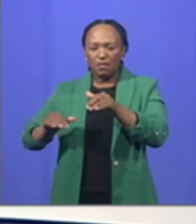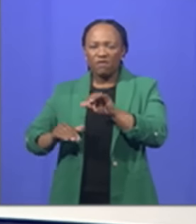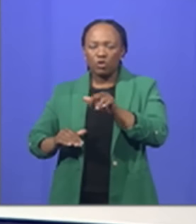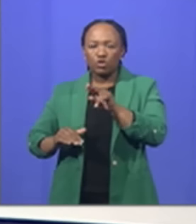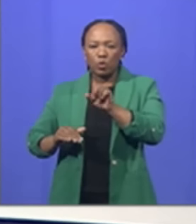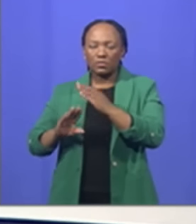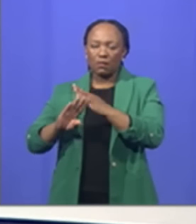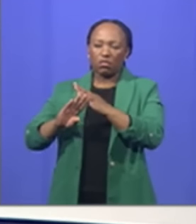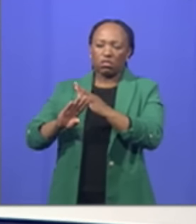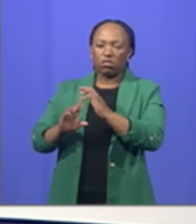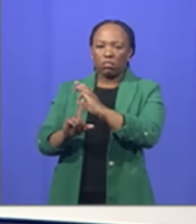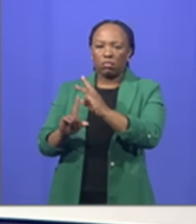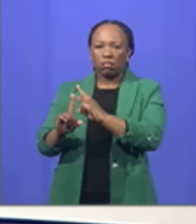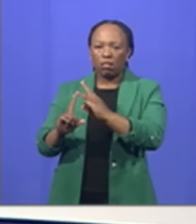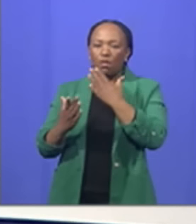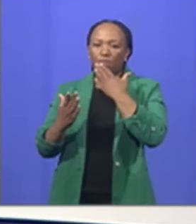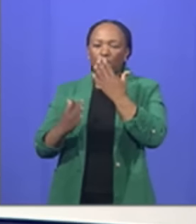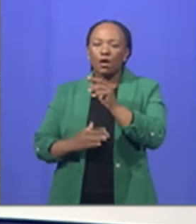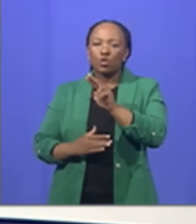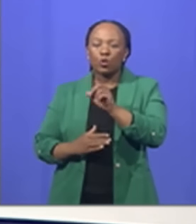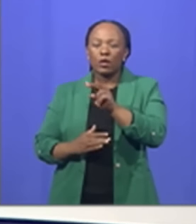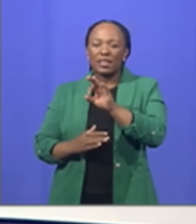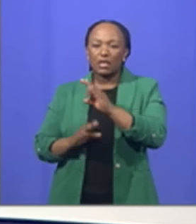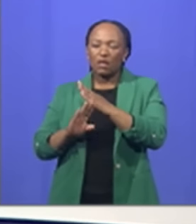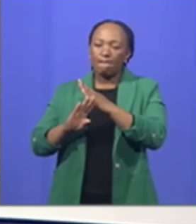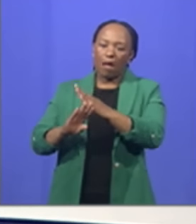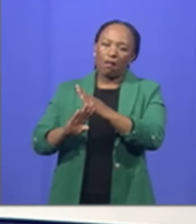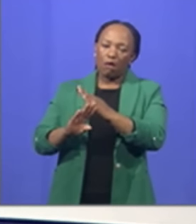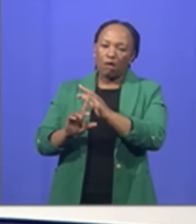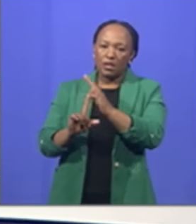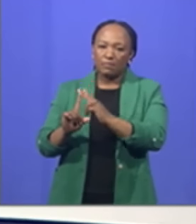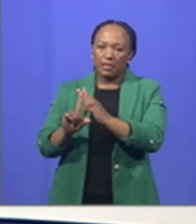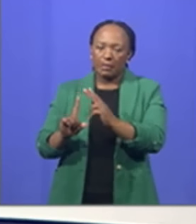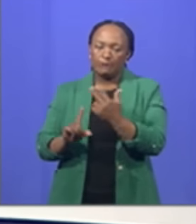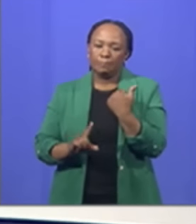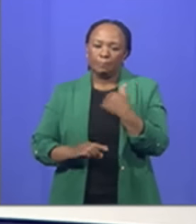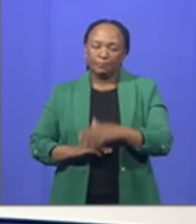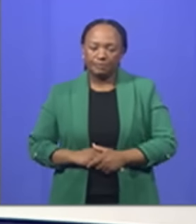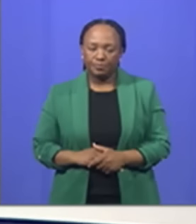magato a kgalemo kgahlano le Julius Mkhwanazi ka ngwaga wa 2023.